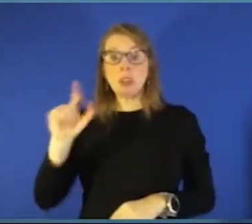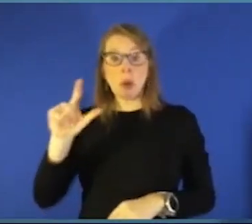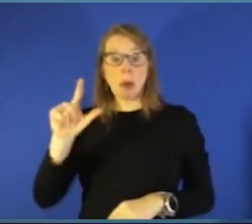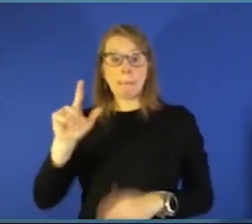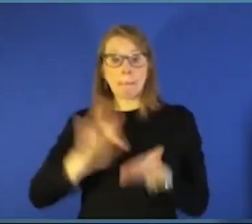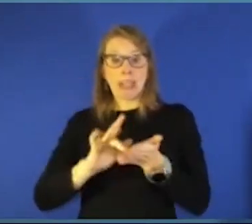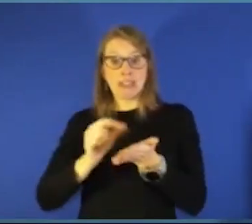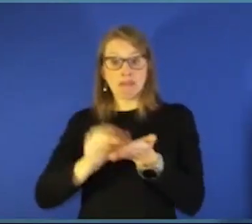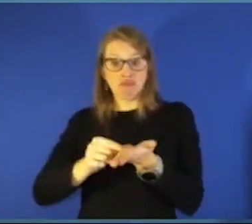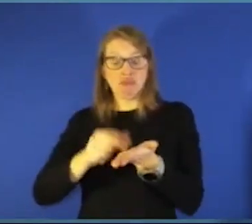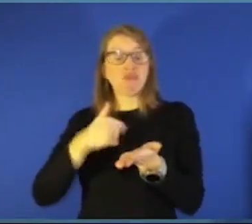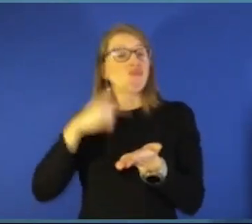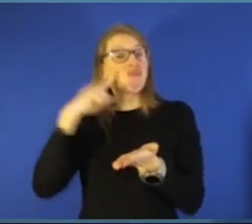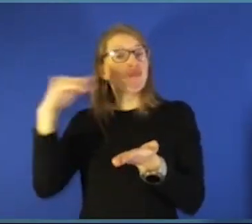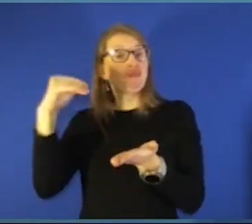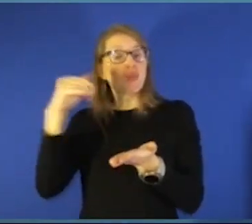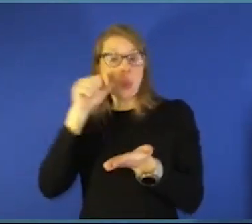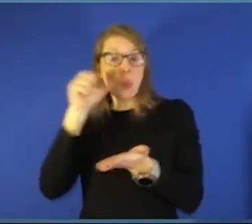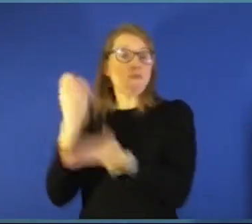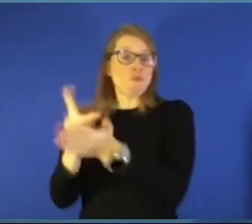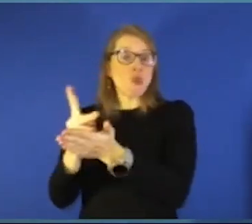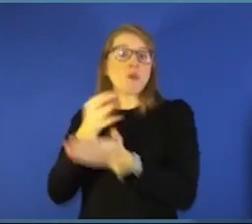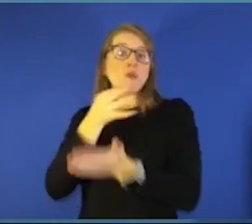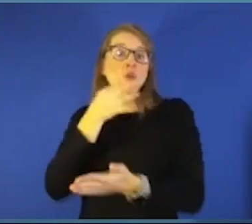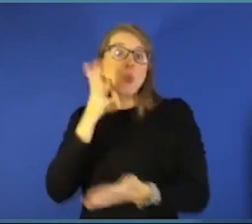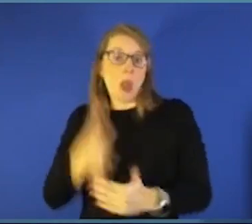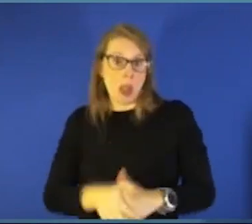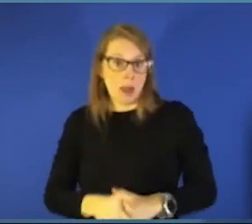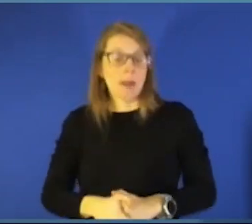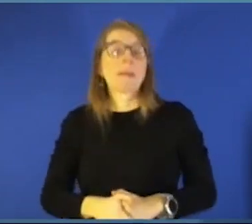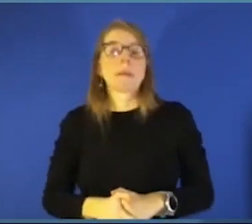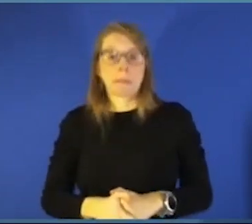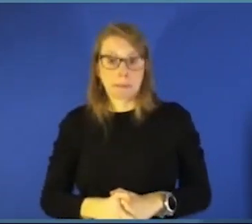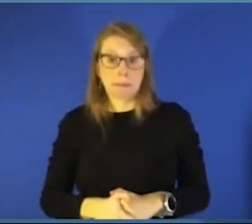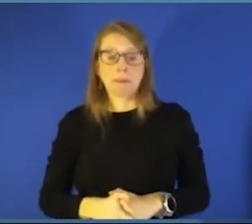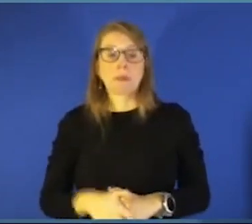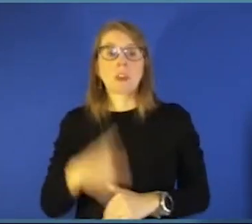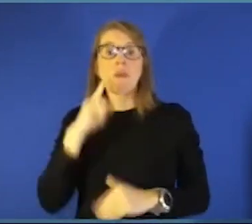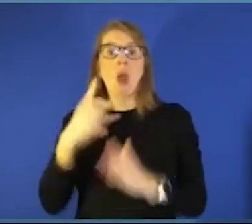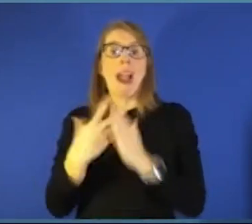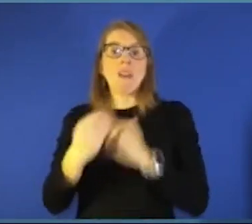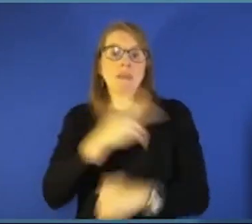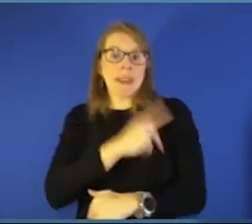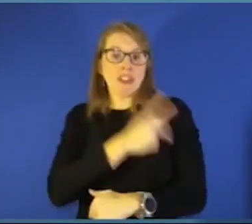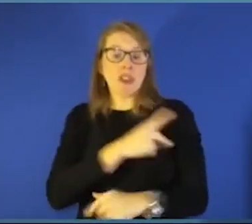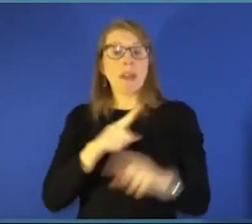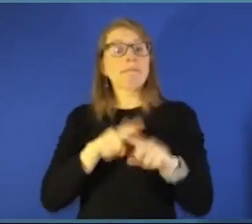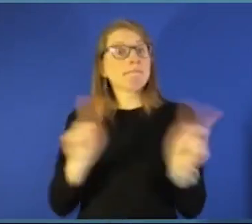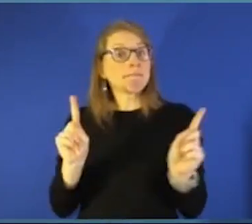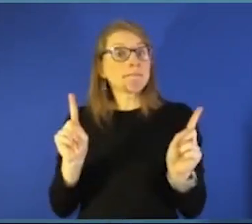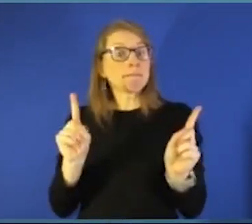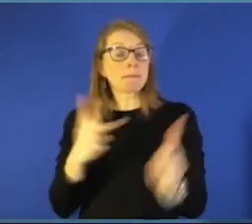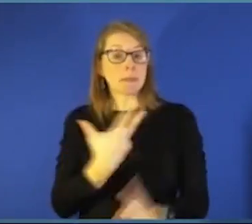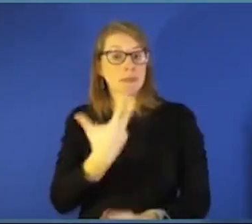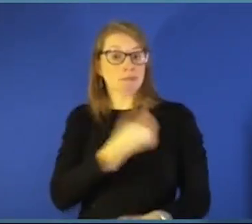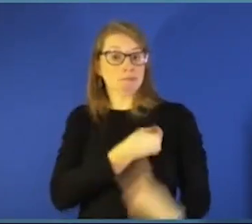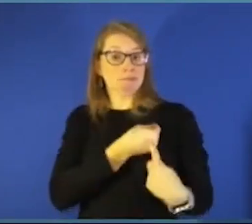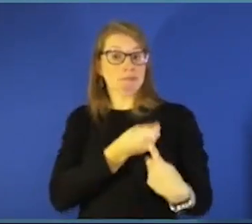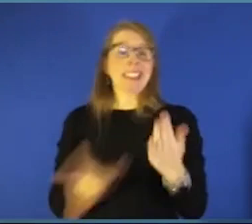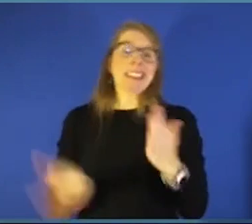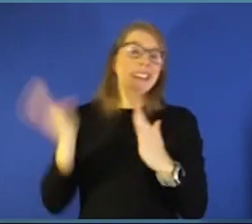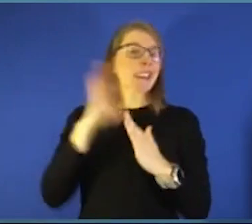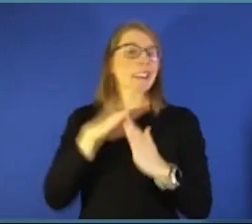I expect will get approval very soon to use in the outpatient setting. However, vaccine is your